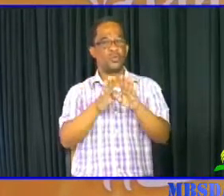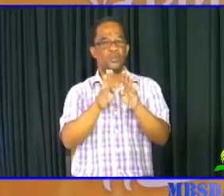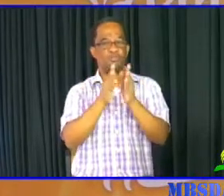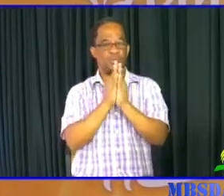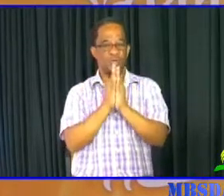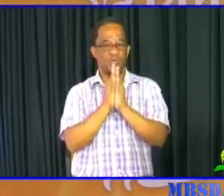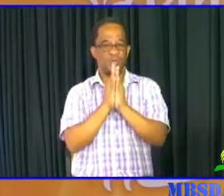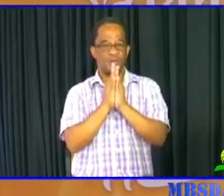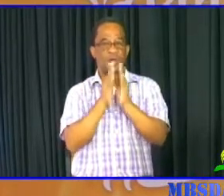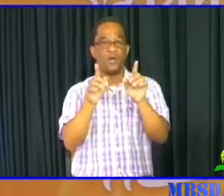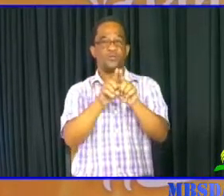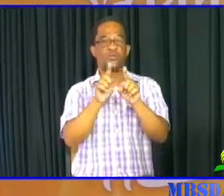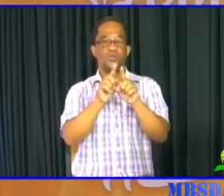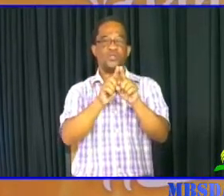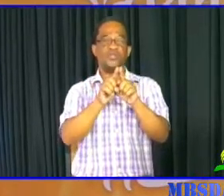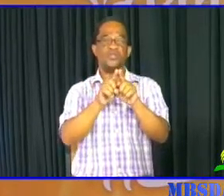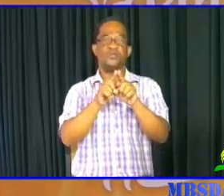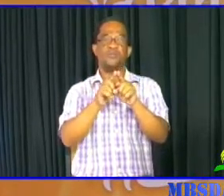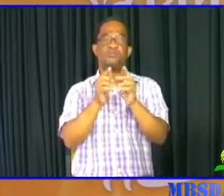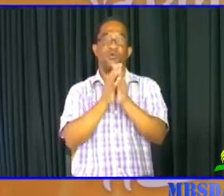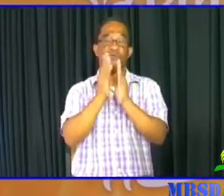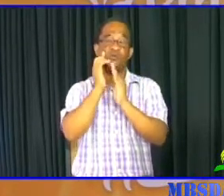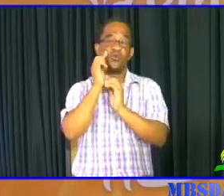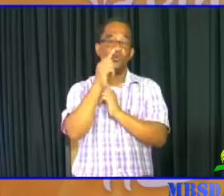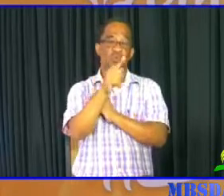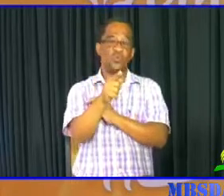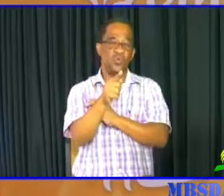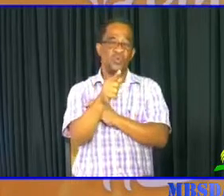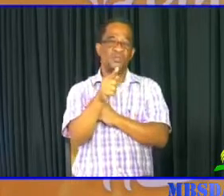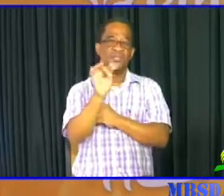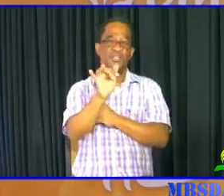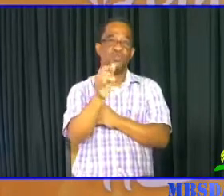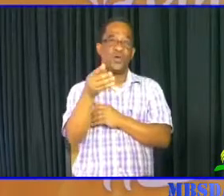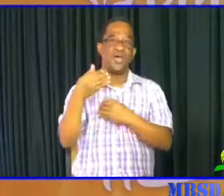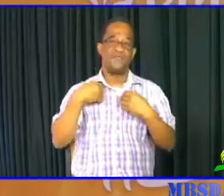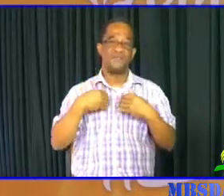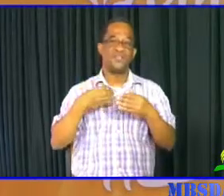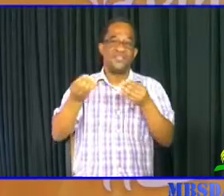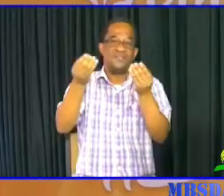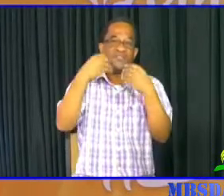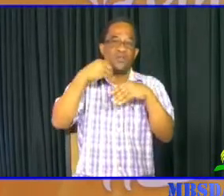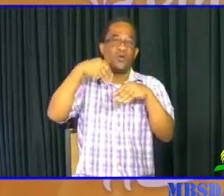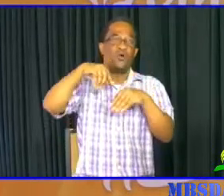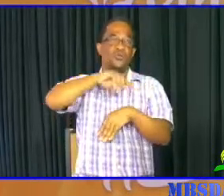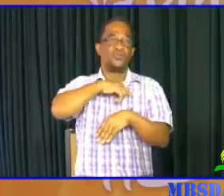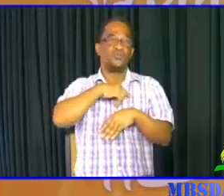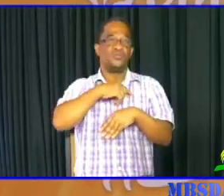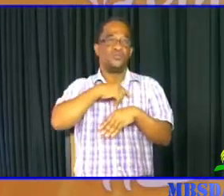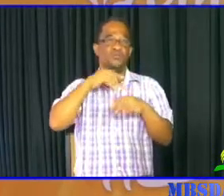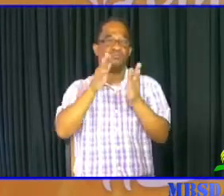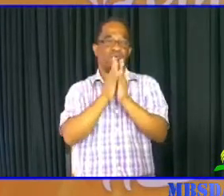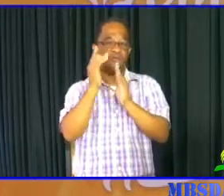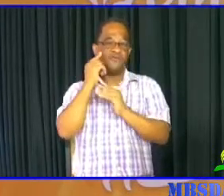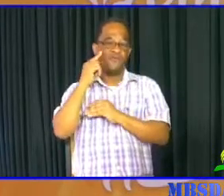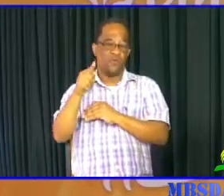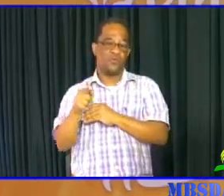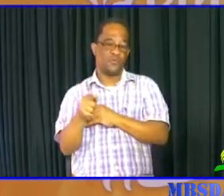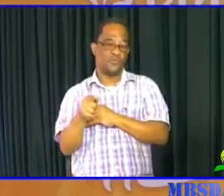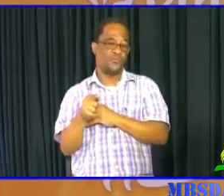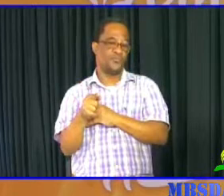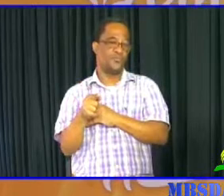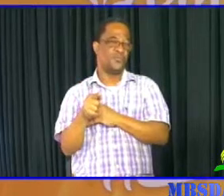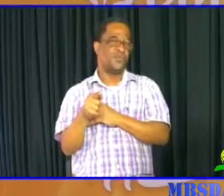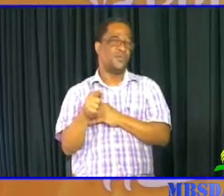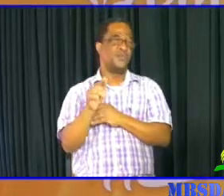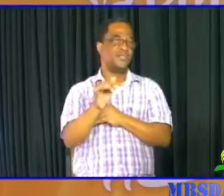be lifting up your prayer requests that you have placed in our chats across, as many of them as possible that we can identify and that